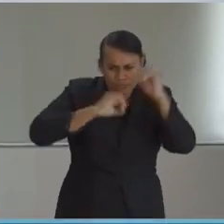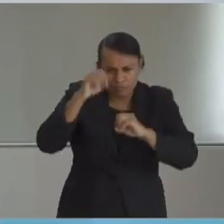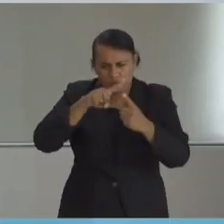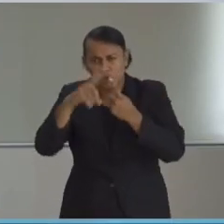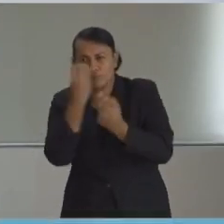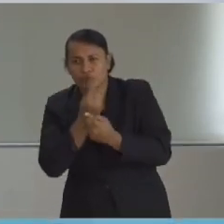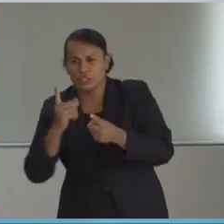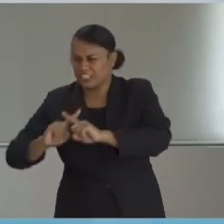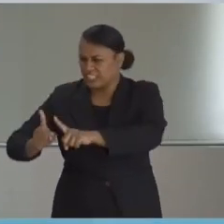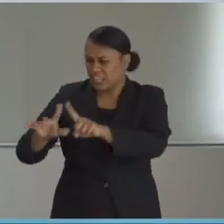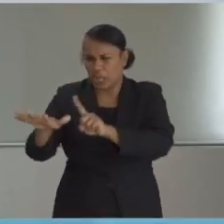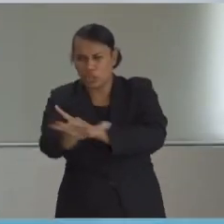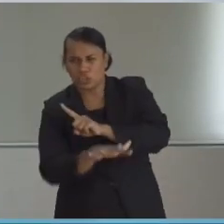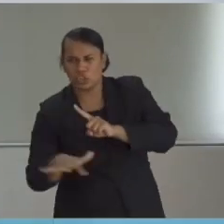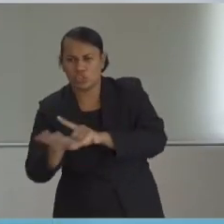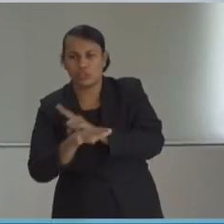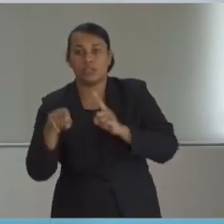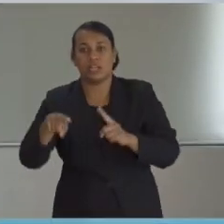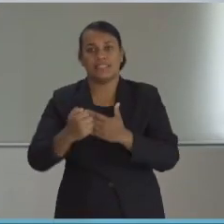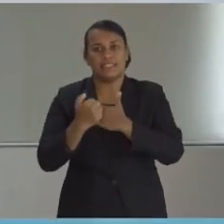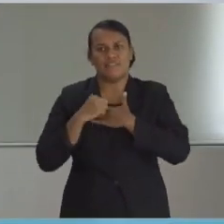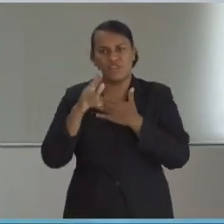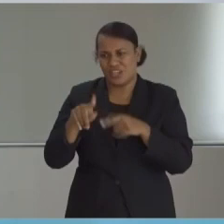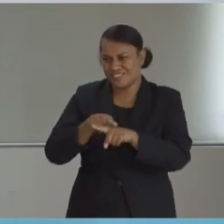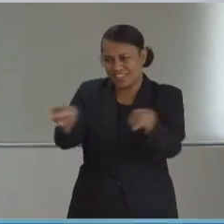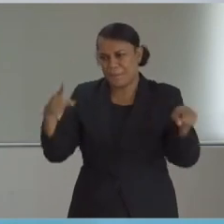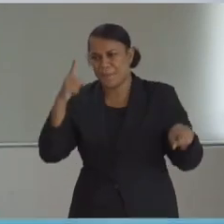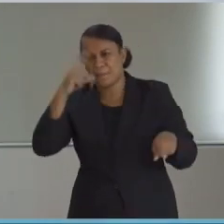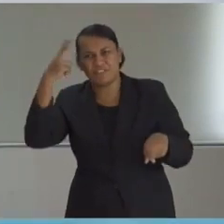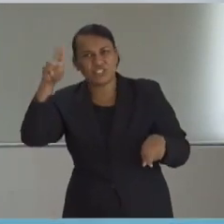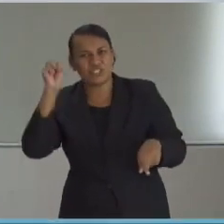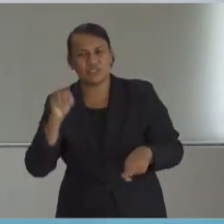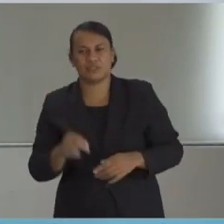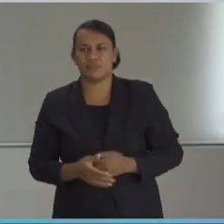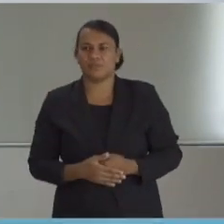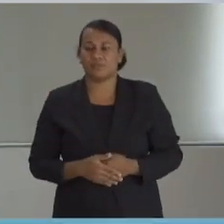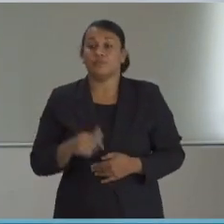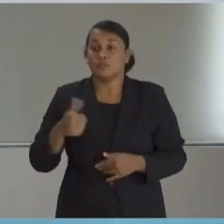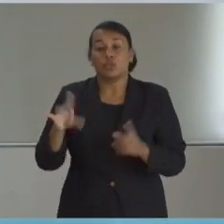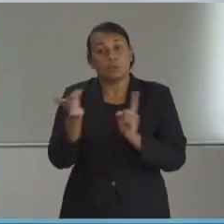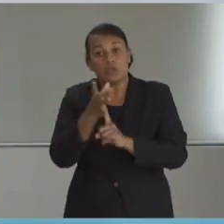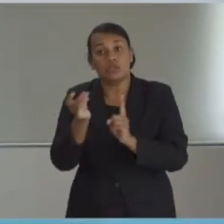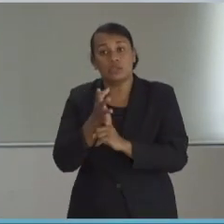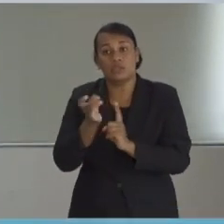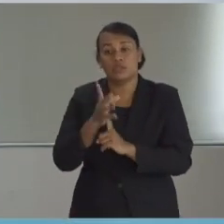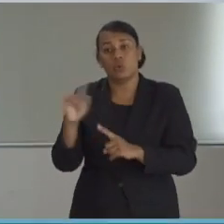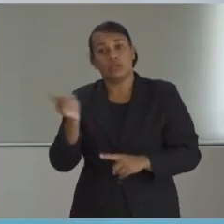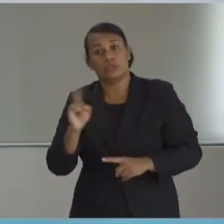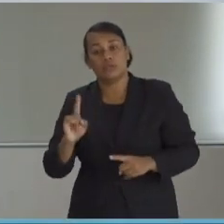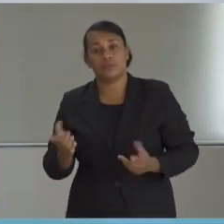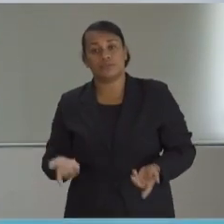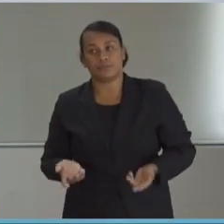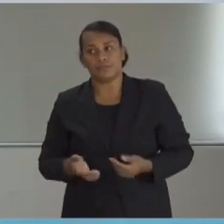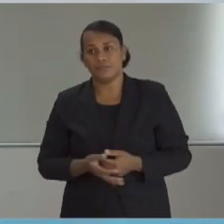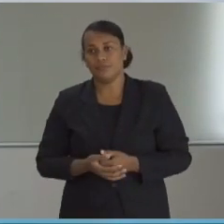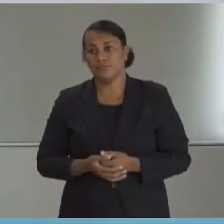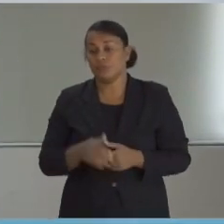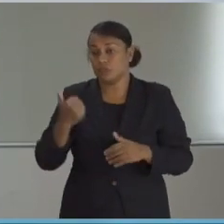of Fiji. And of course, most importantly as well, on